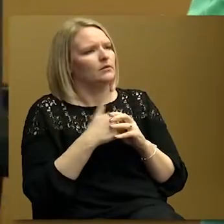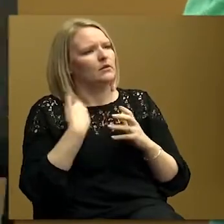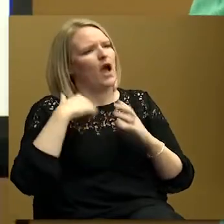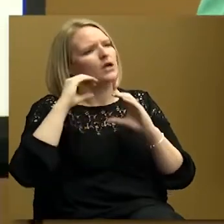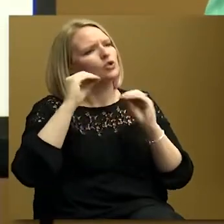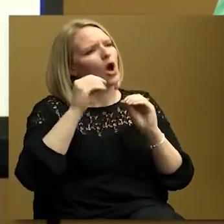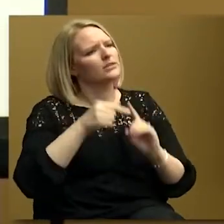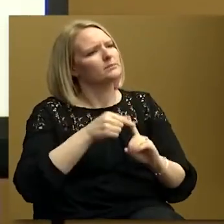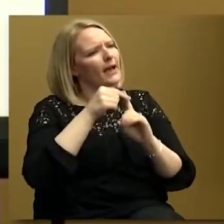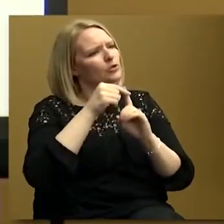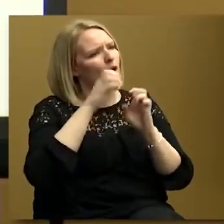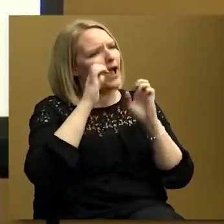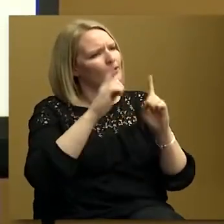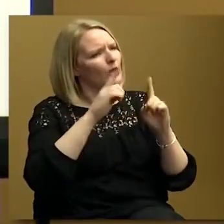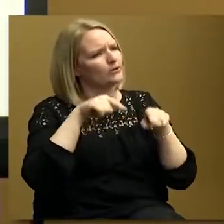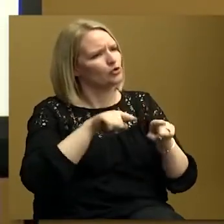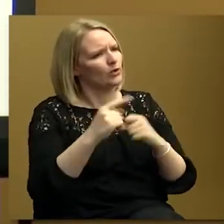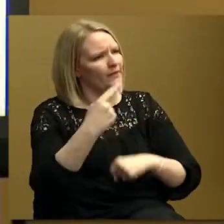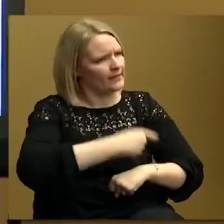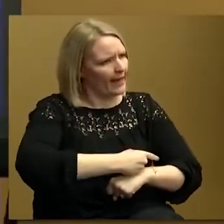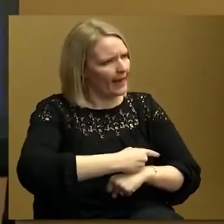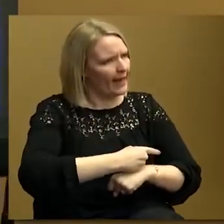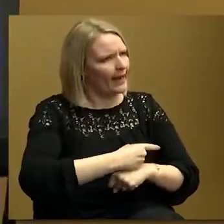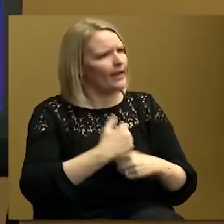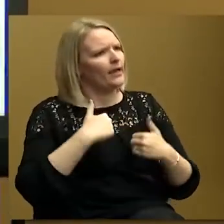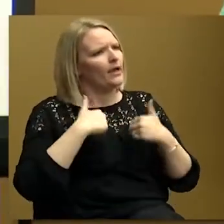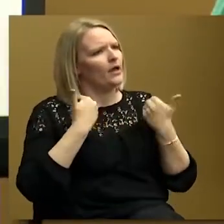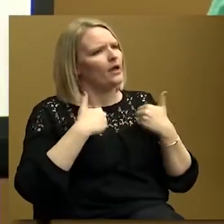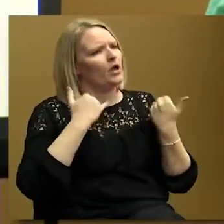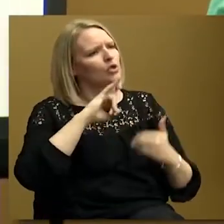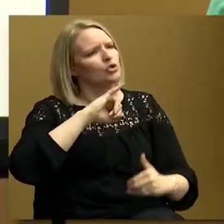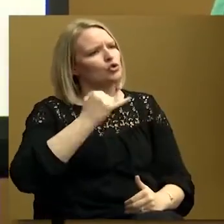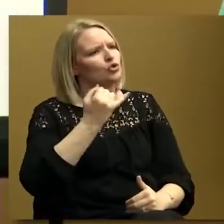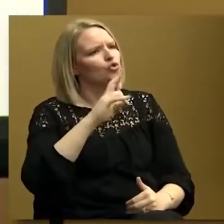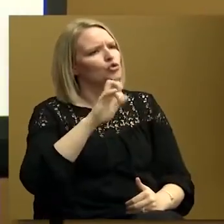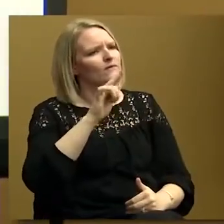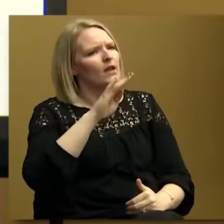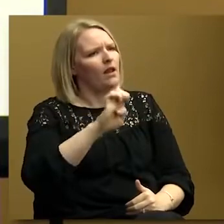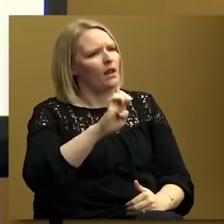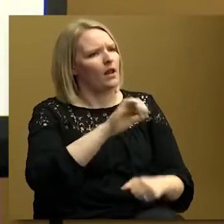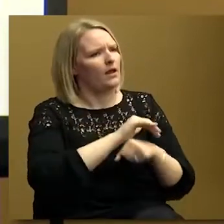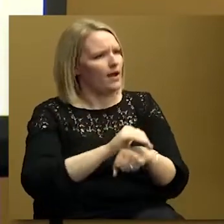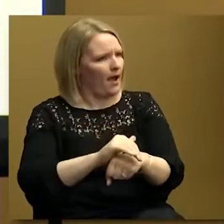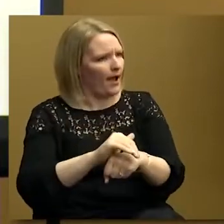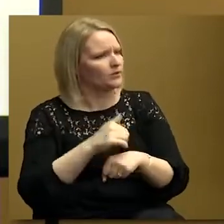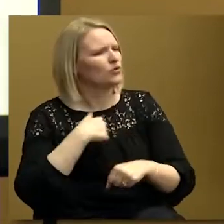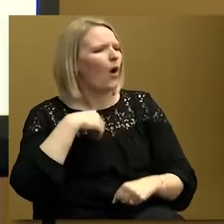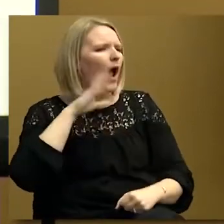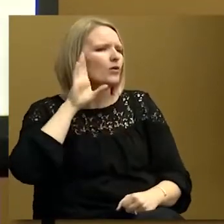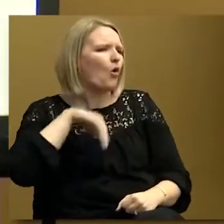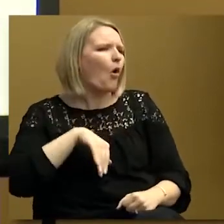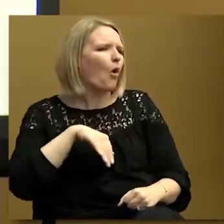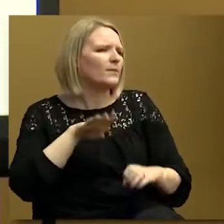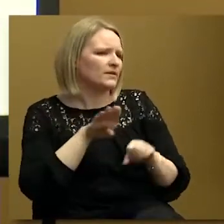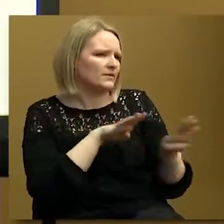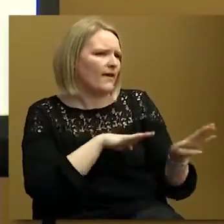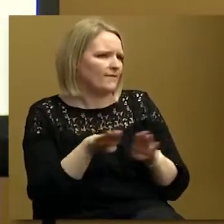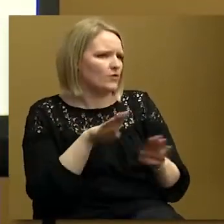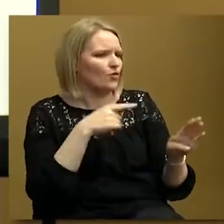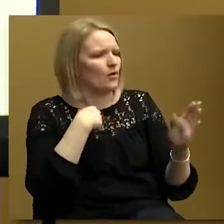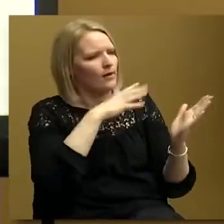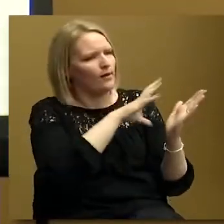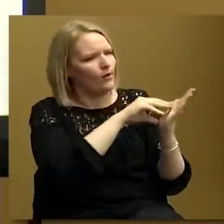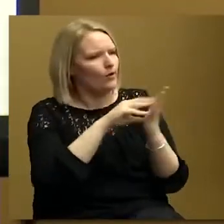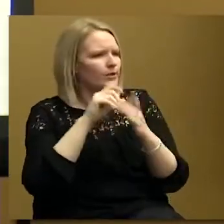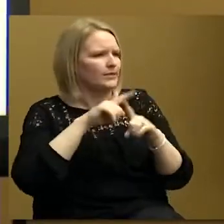special ed by day and juveniles by night. So I know a thing or two about behavior from all kinds